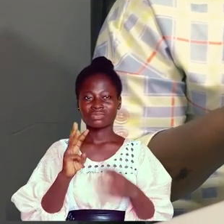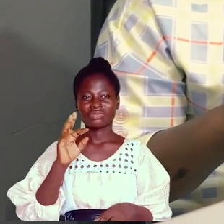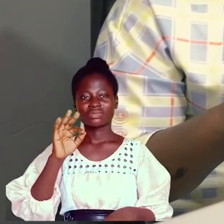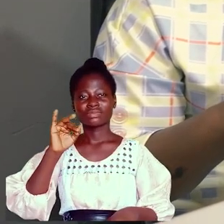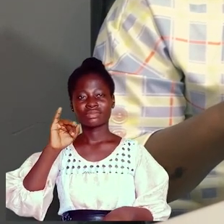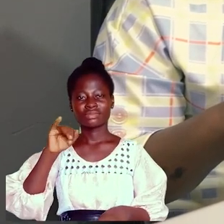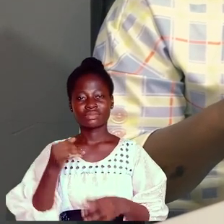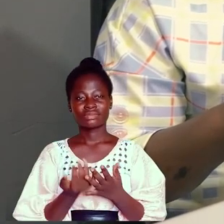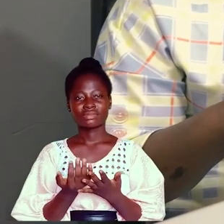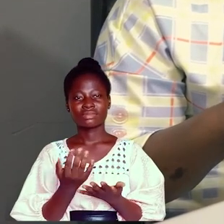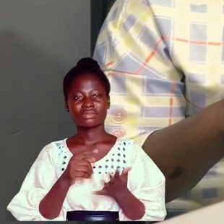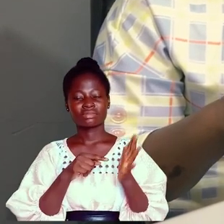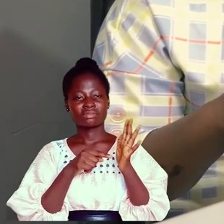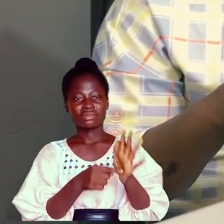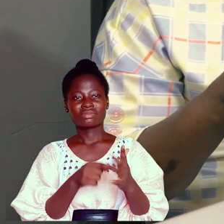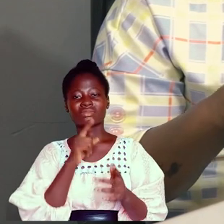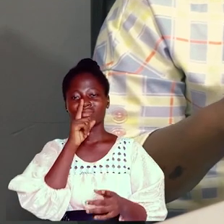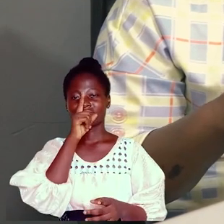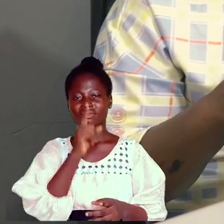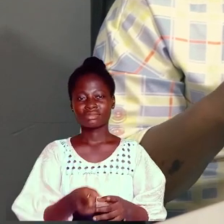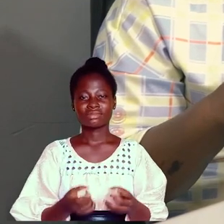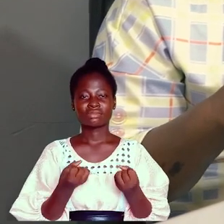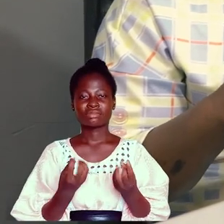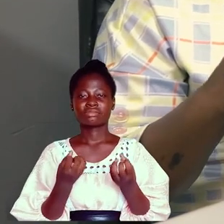is an indication that even though